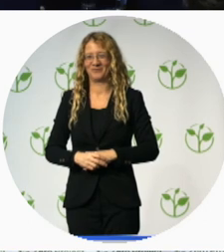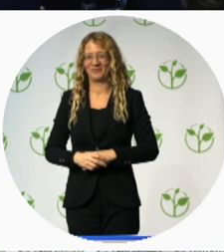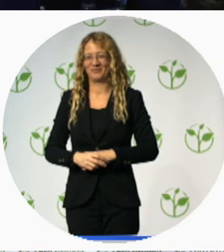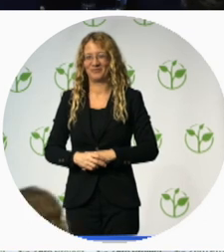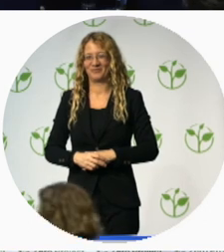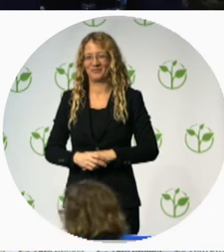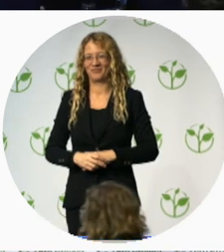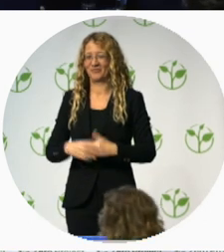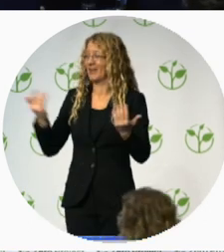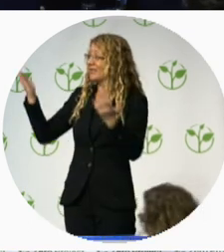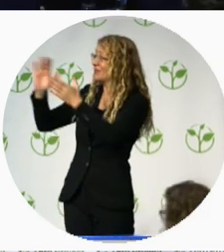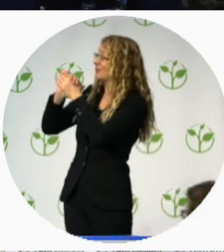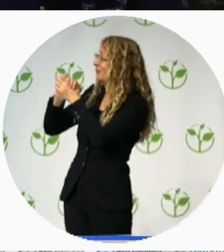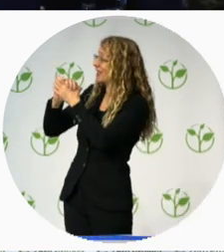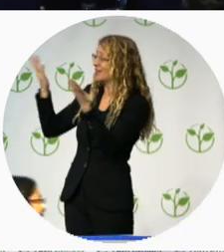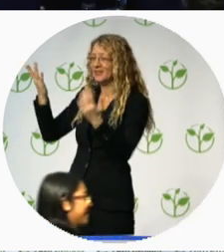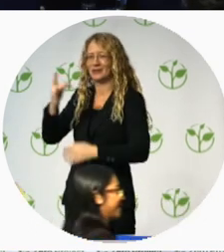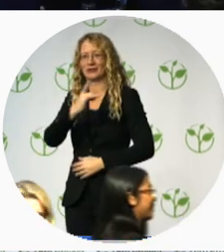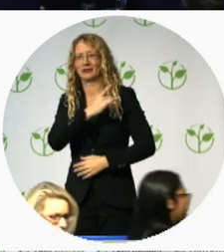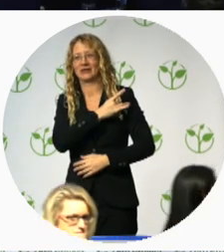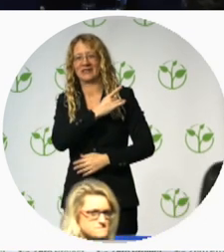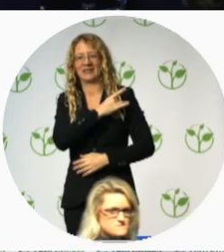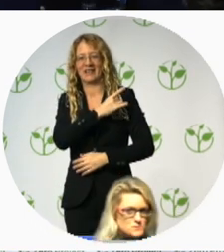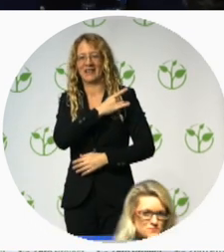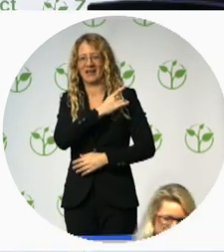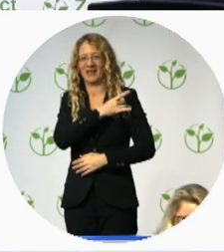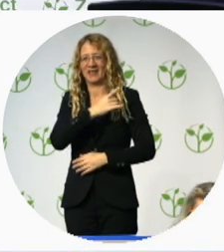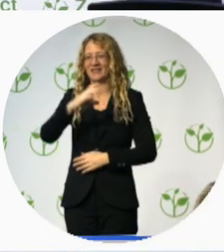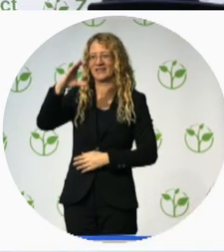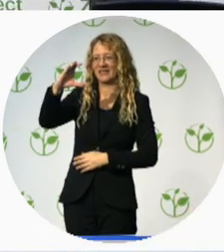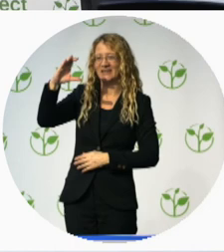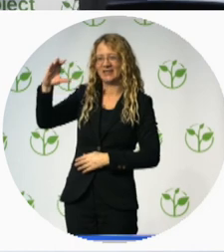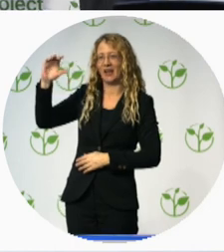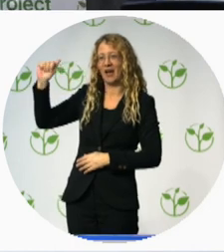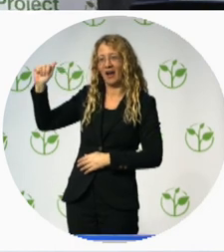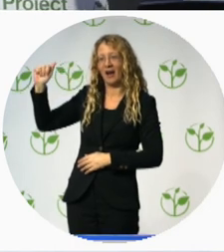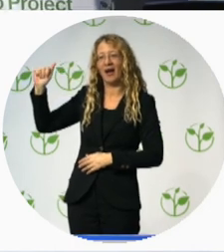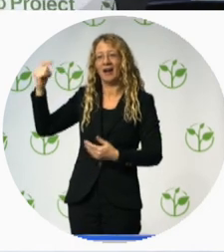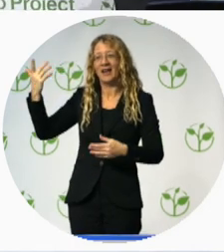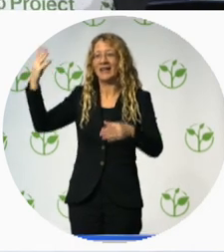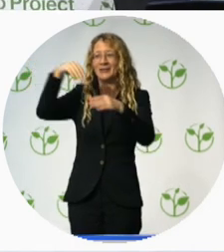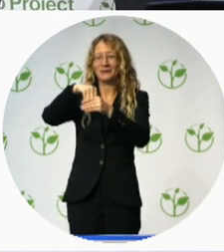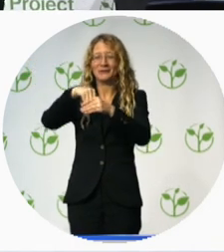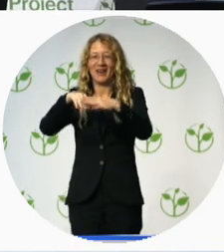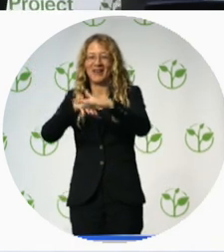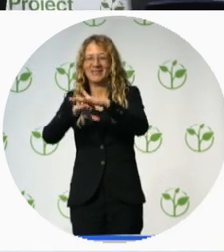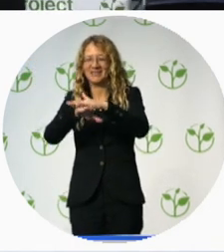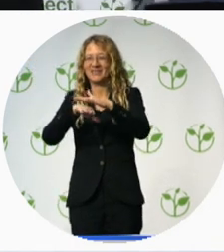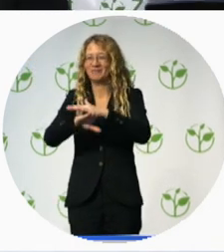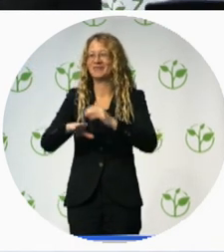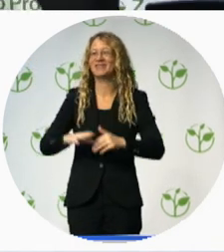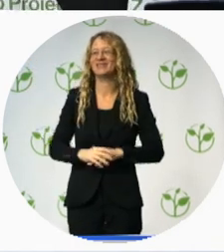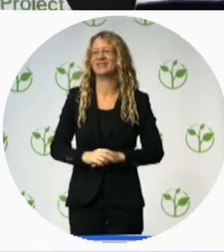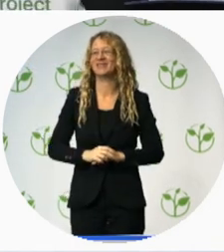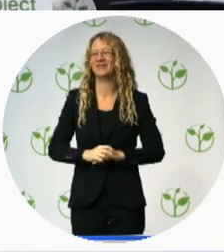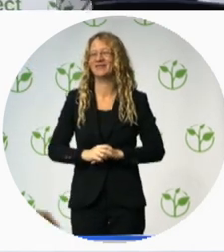Congratulations to Corporación Ciudad Accesibil from Chile. Corporación Ciudad Accesibil, an NGO founded